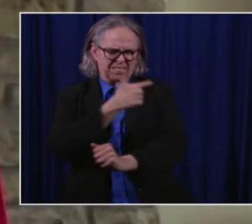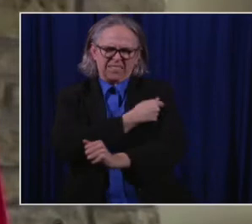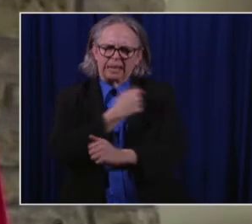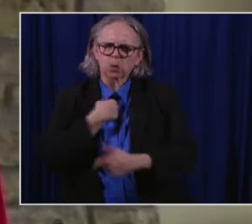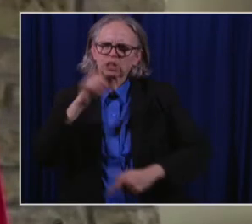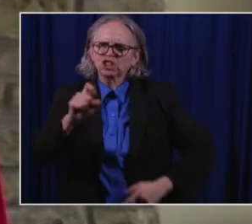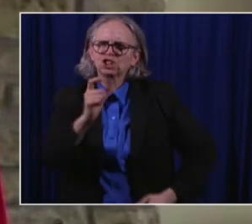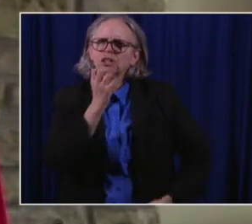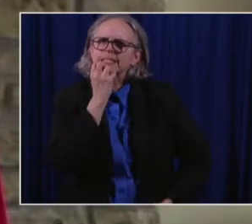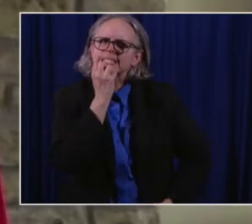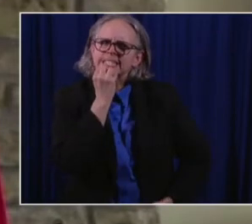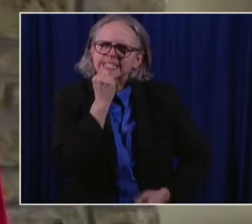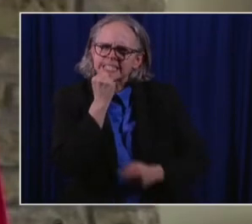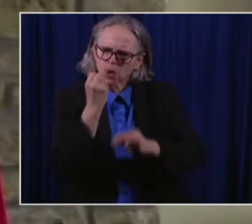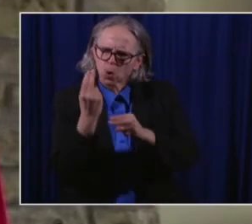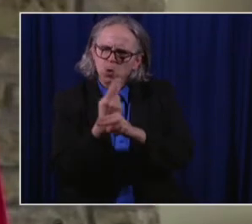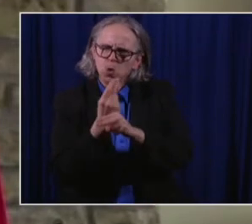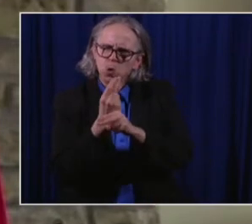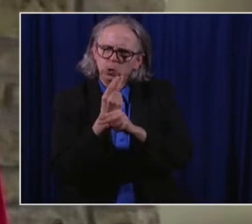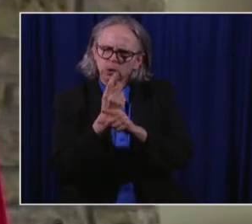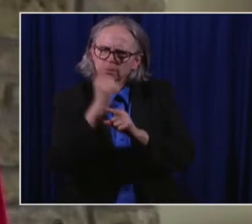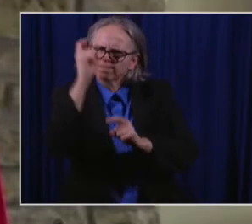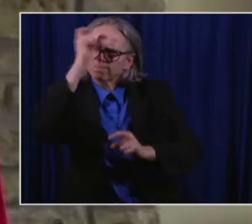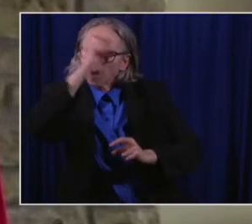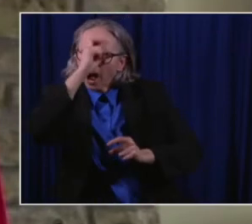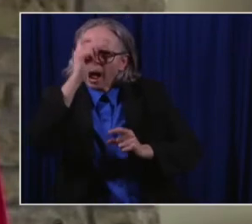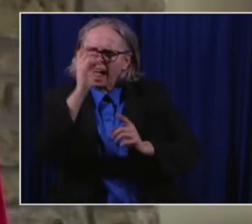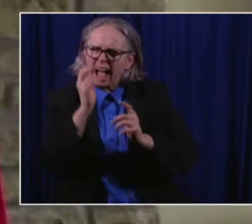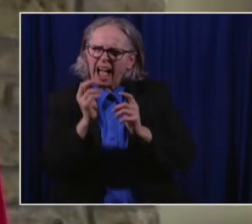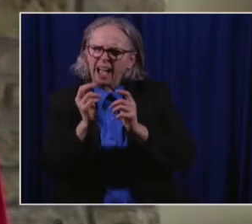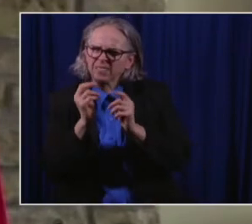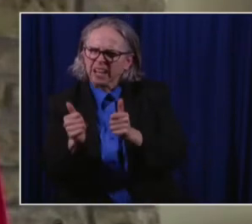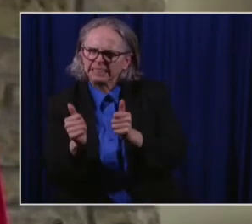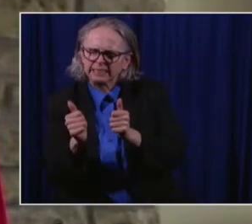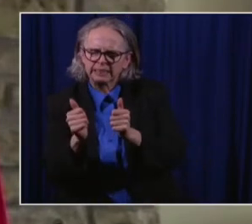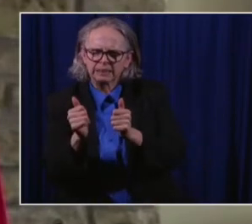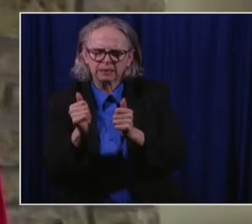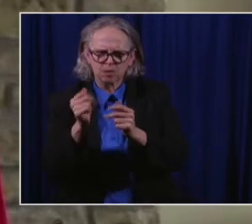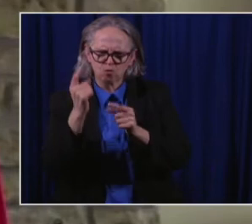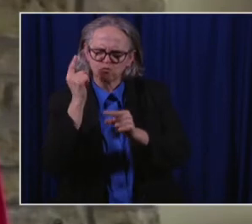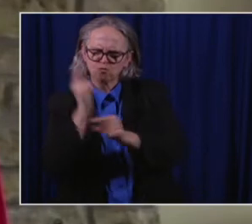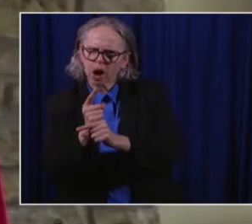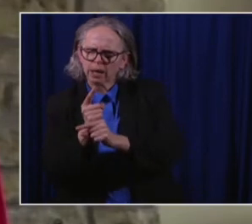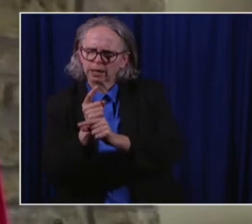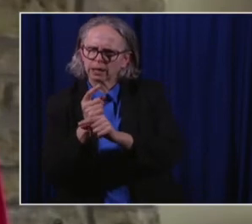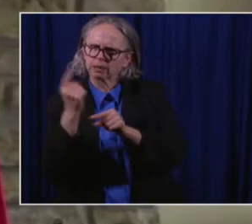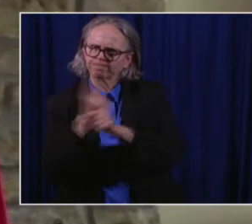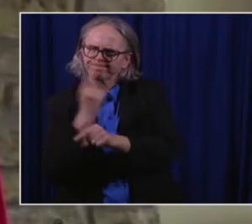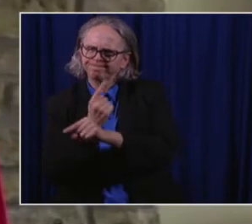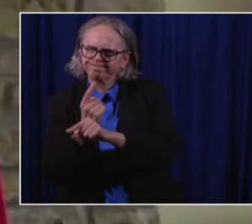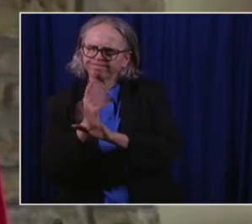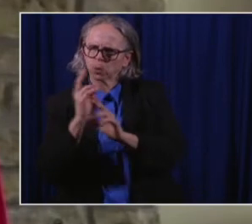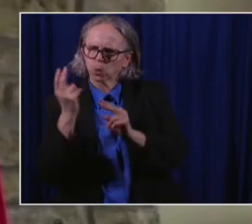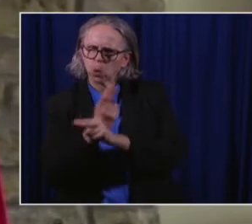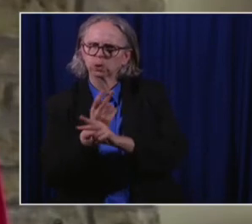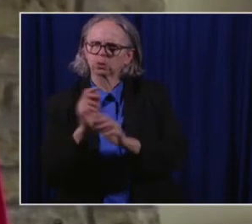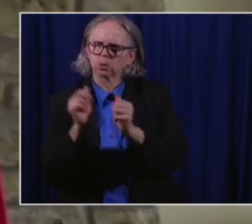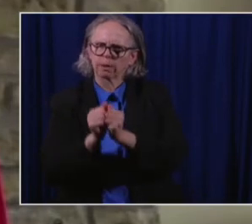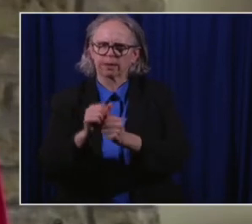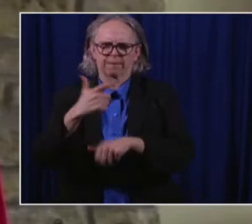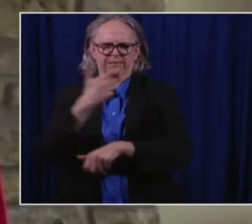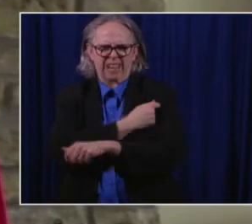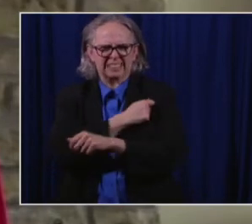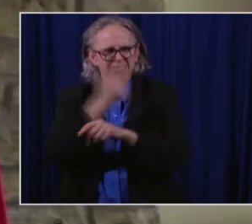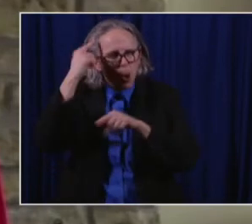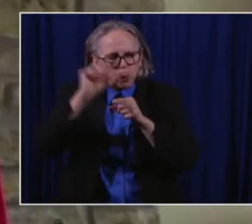them quickly, but we also want to use them correctly. And so this is,